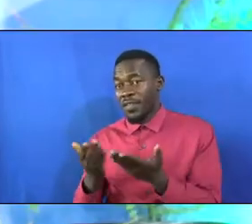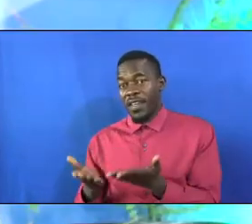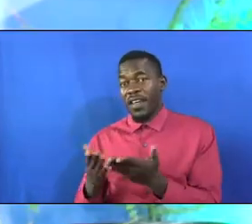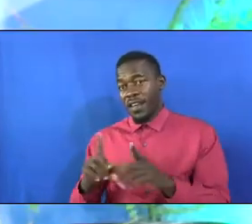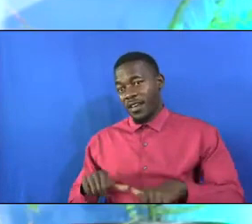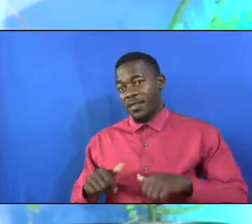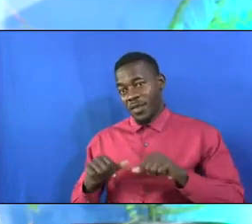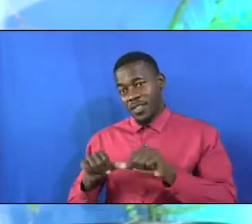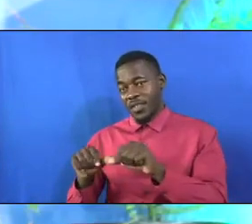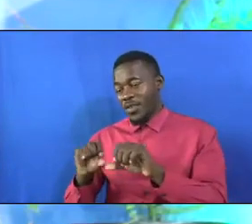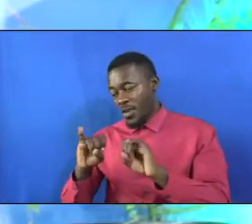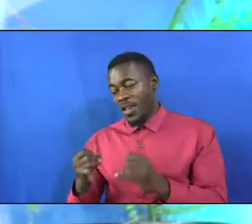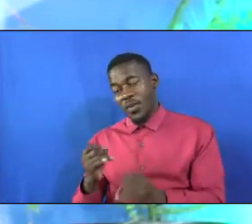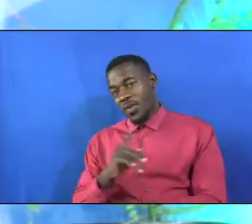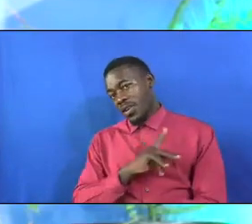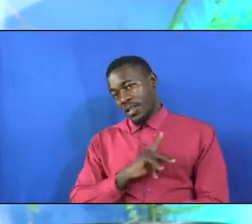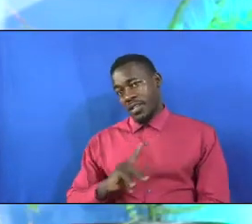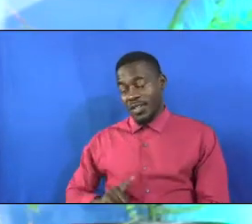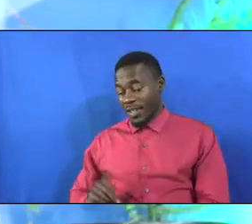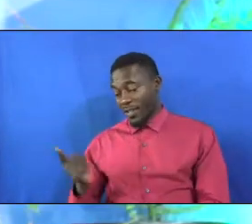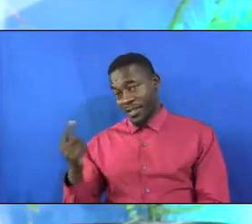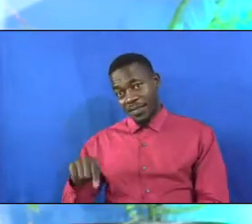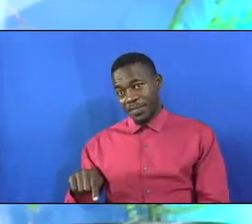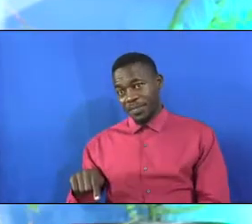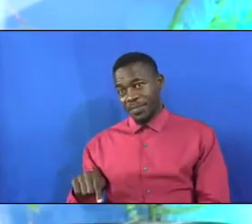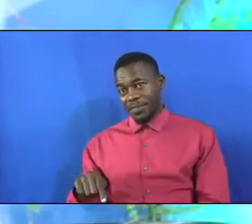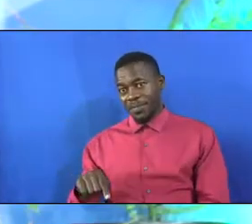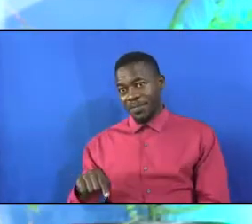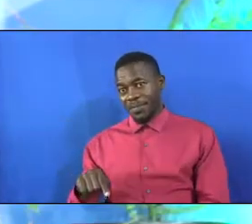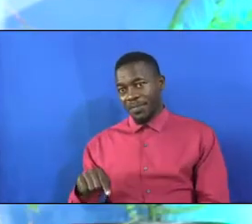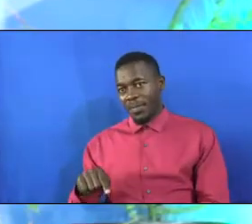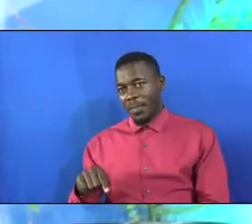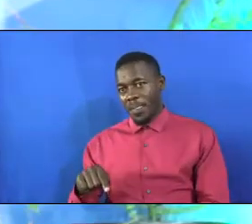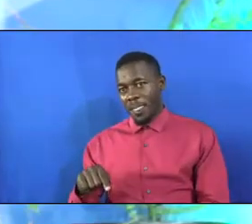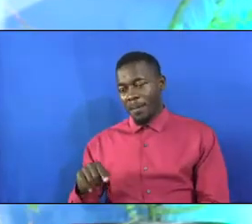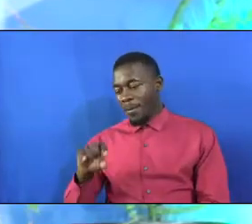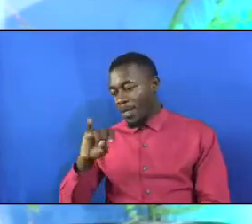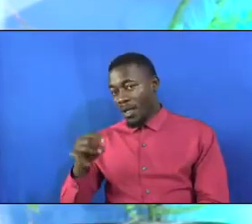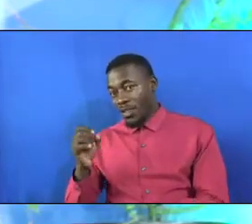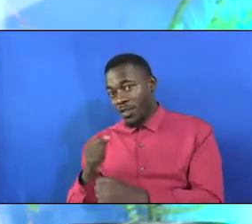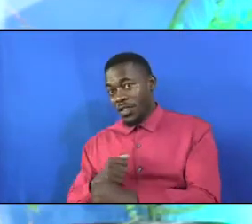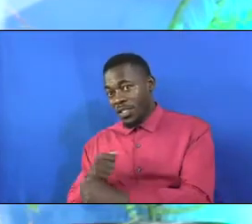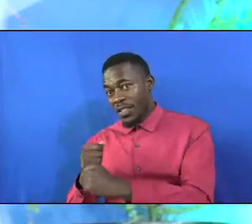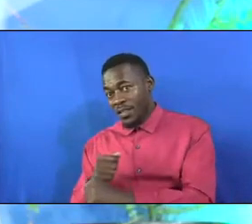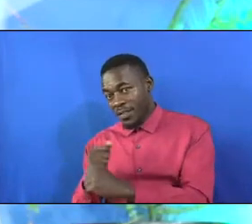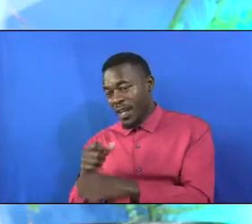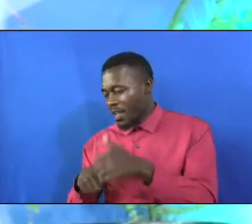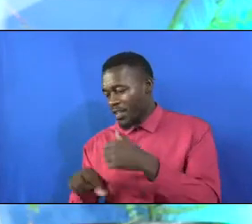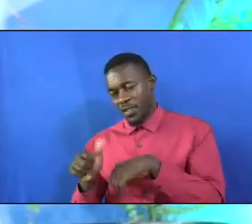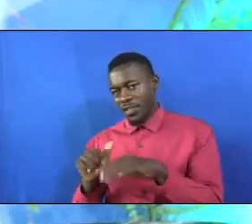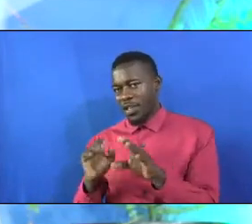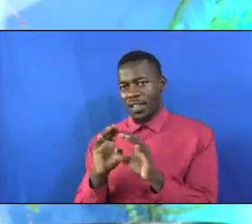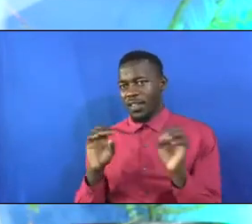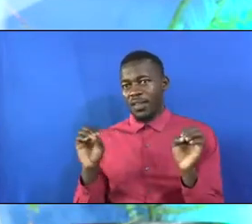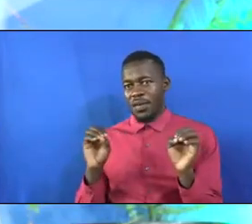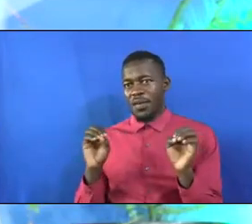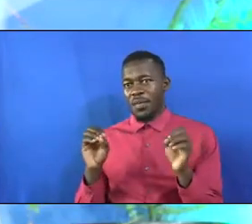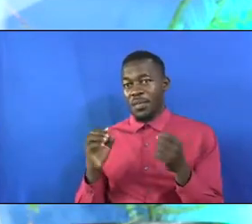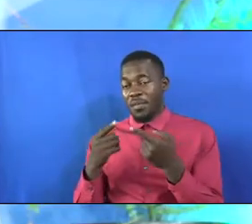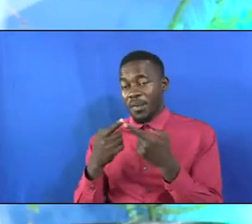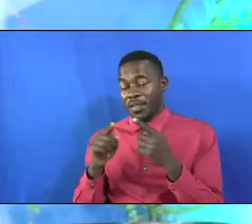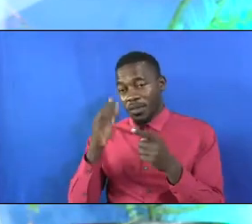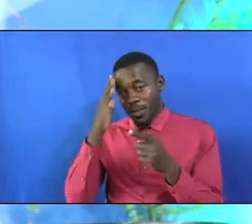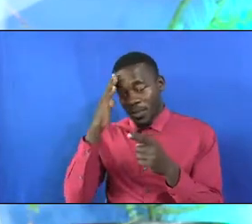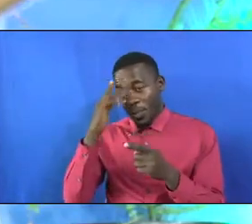in. And he did not, it is not that he had not known, it is not that Joseph had done nothing. Anyway, he has found a policy